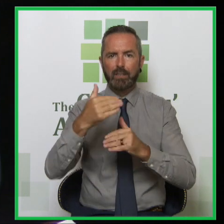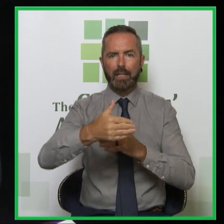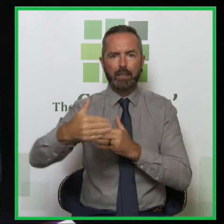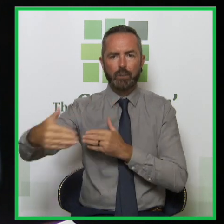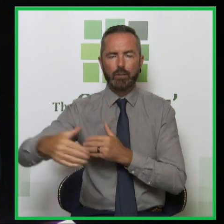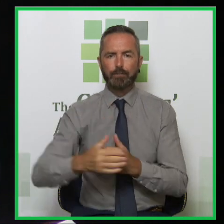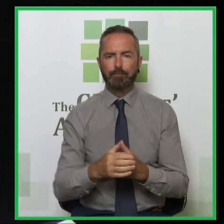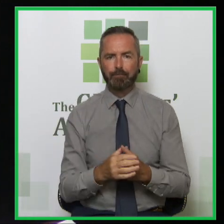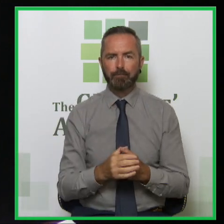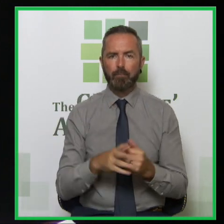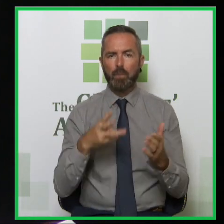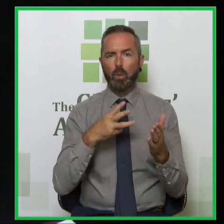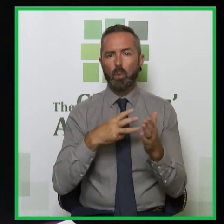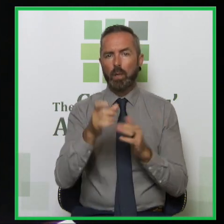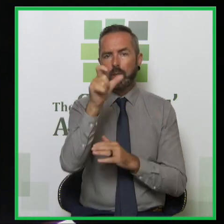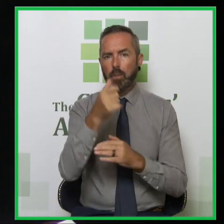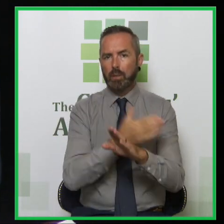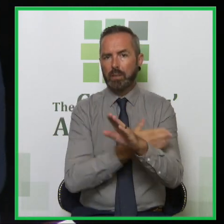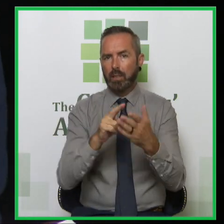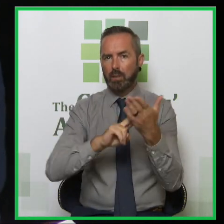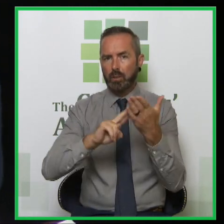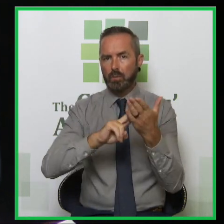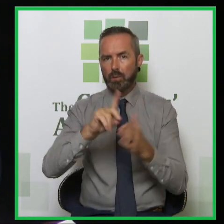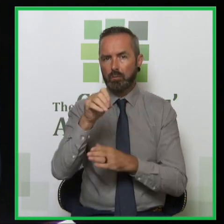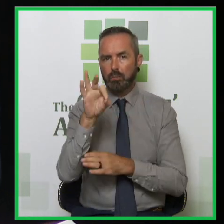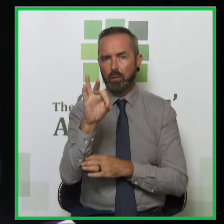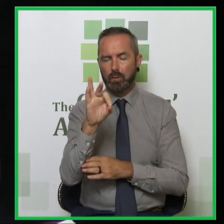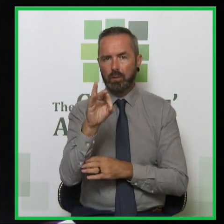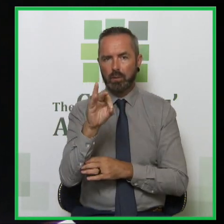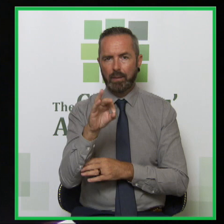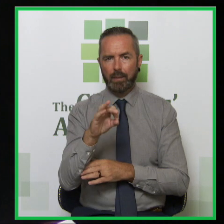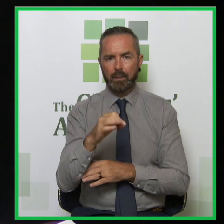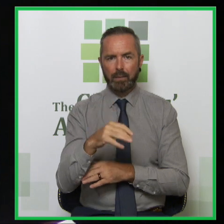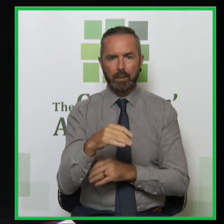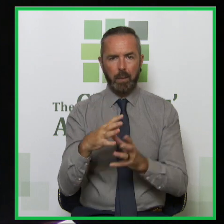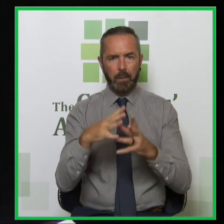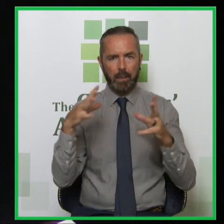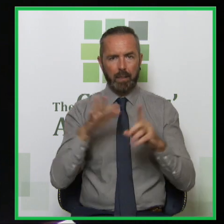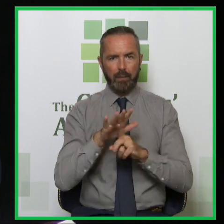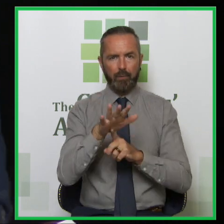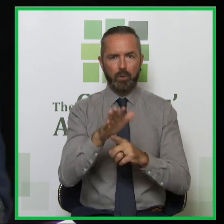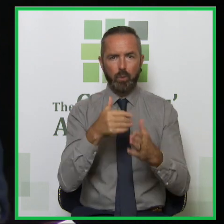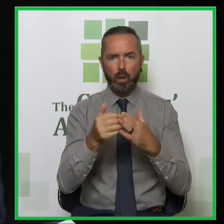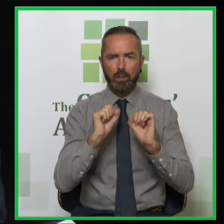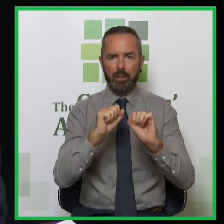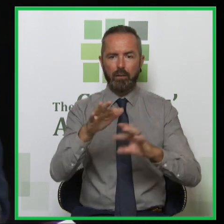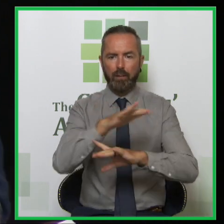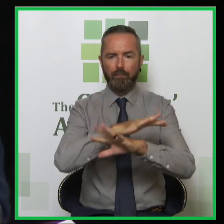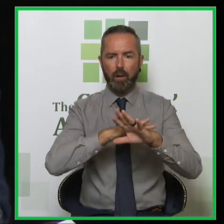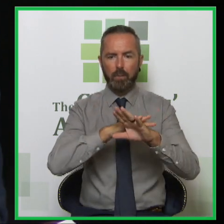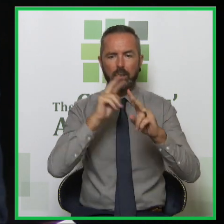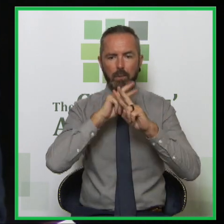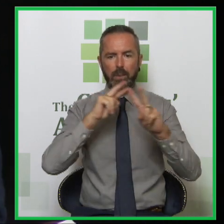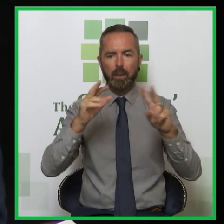stages. When someone starts using drugs, the key influencer is their environment, their perception